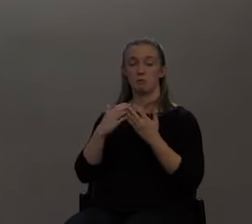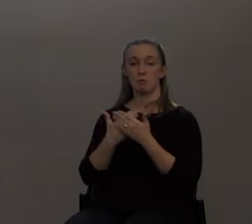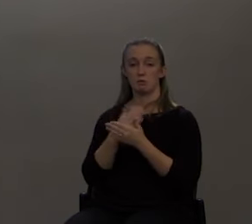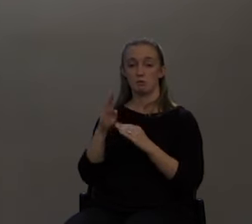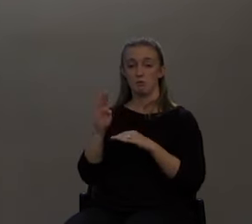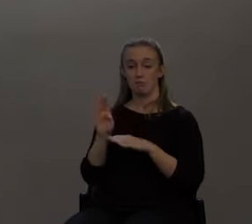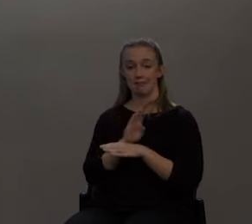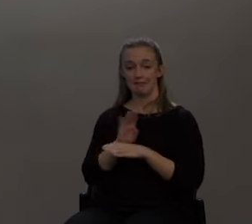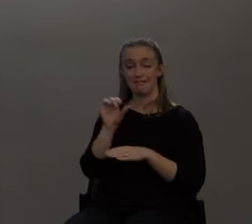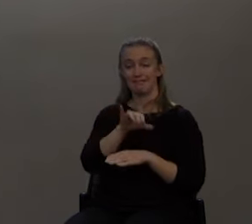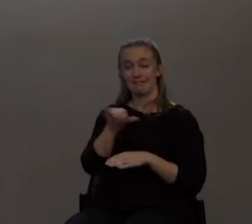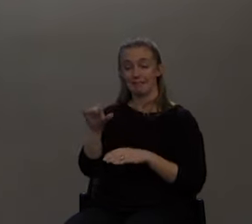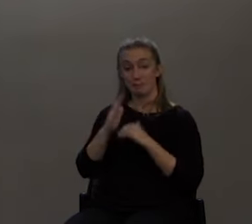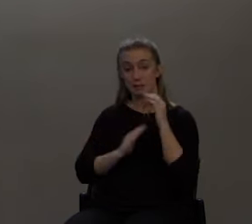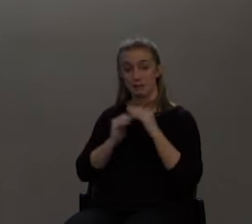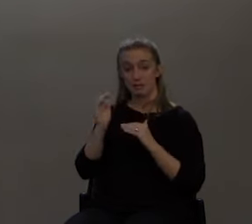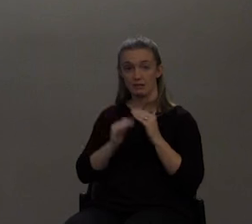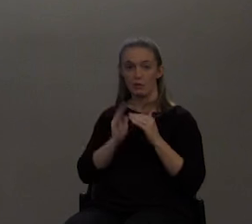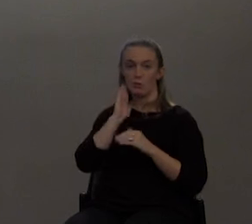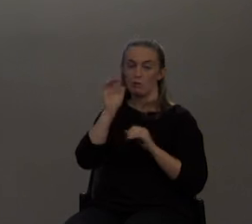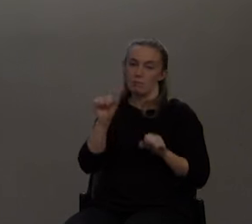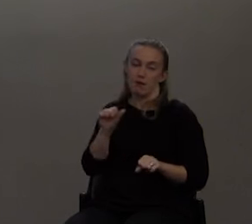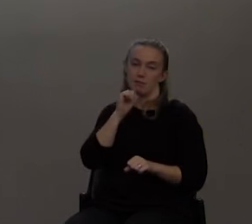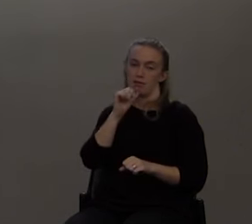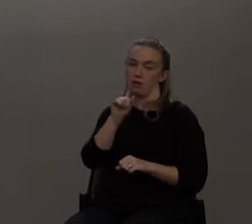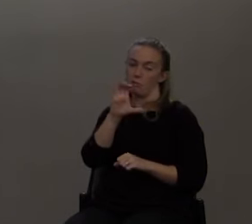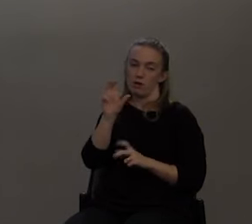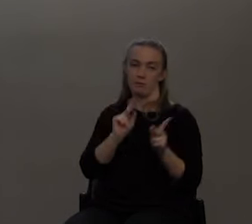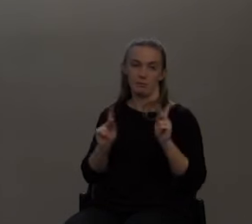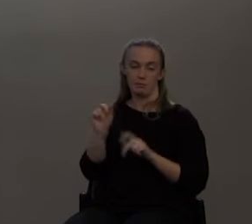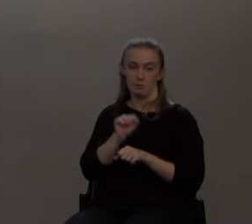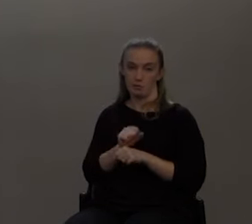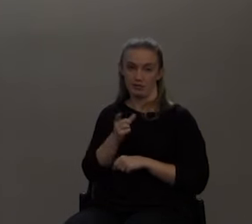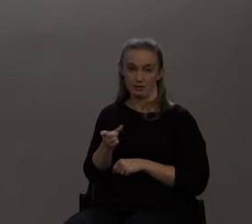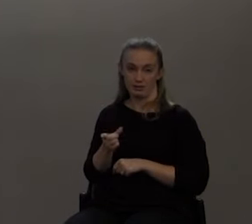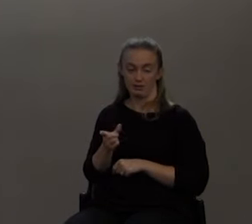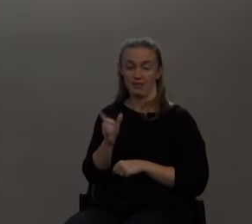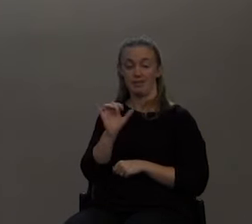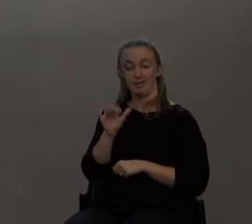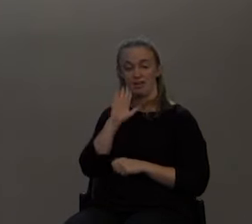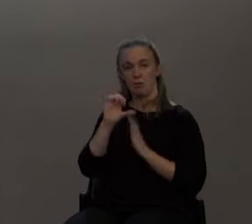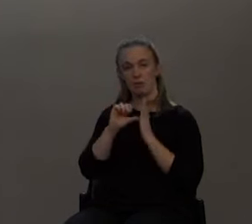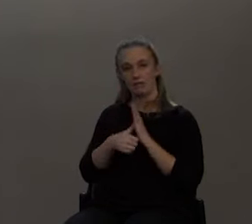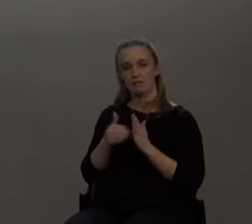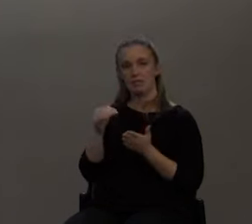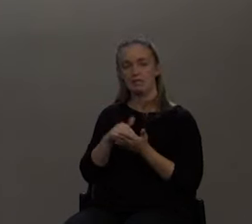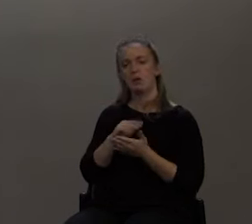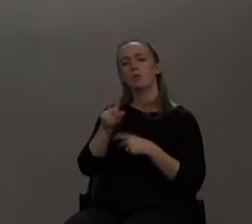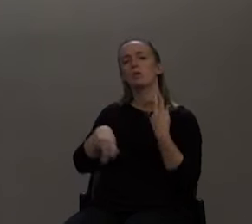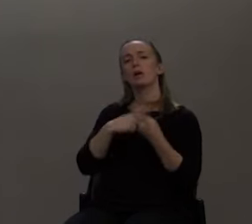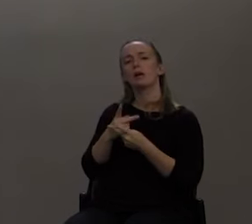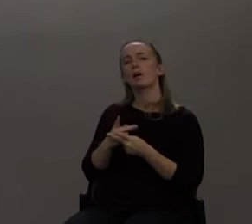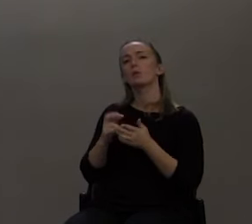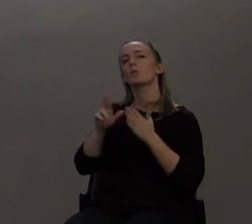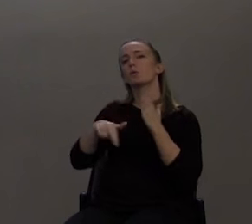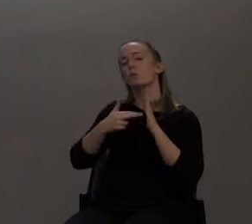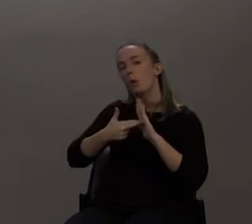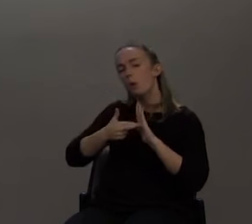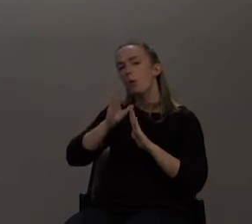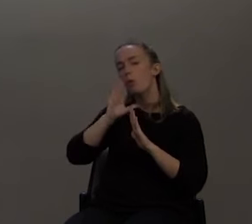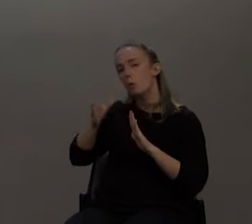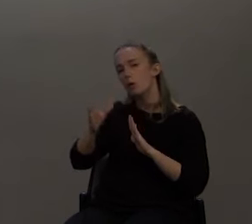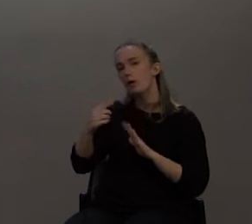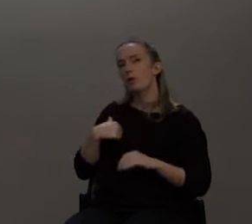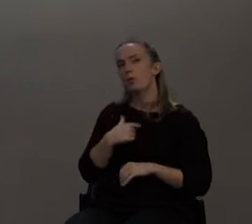to, I made the point, I'm going to keep harping on this throughout the process, what type of role are we going to take if one of the goals